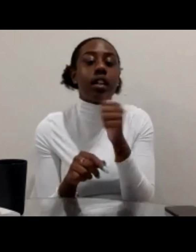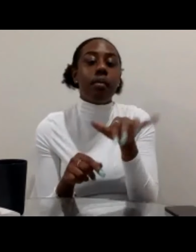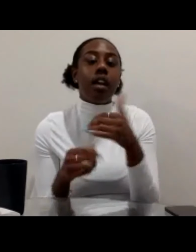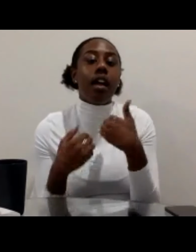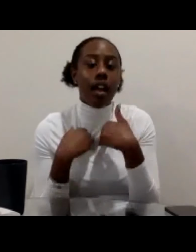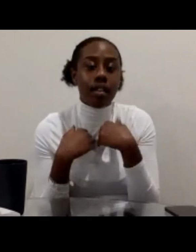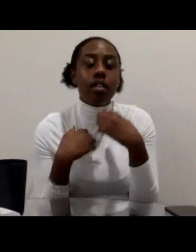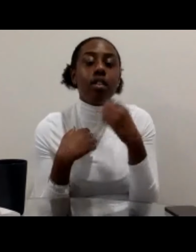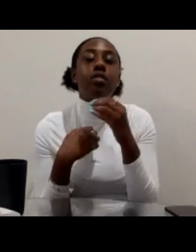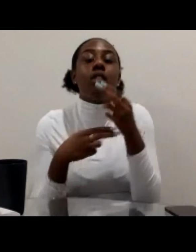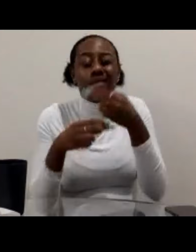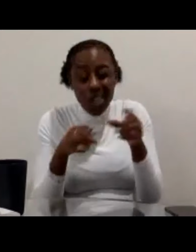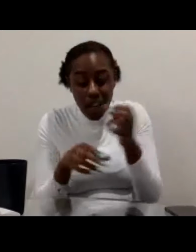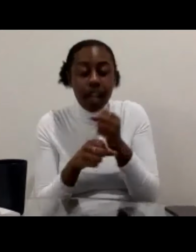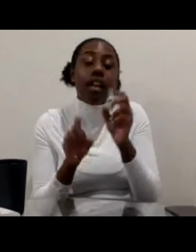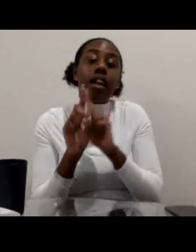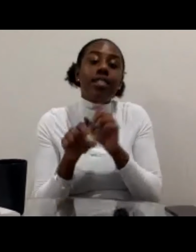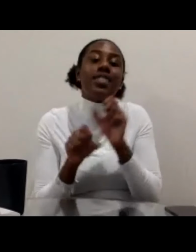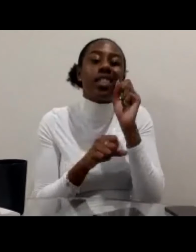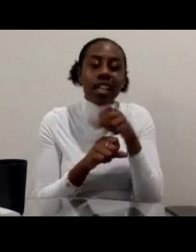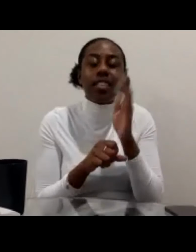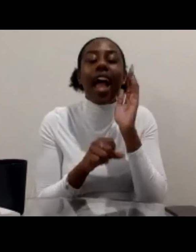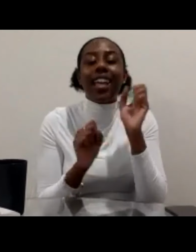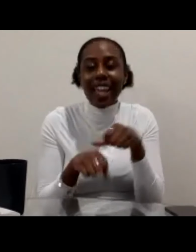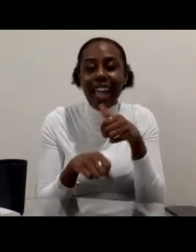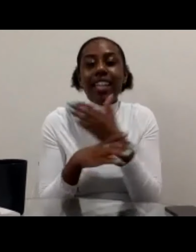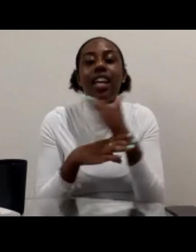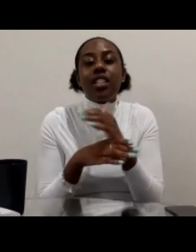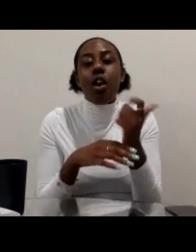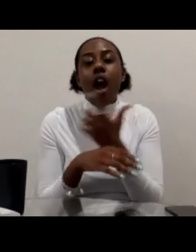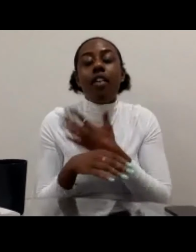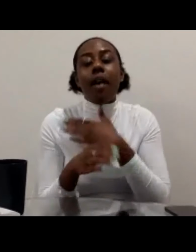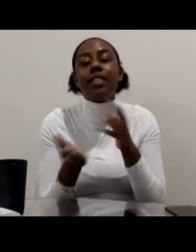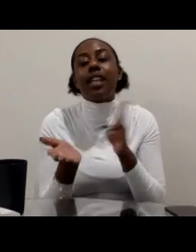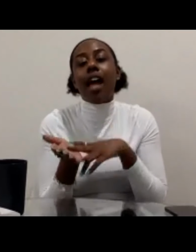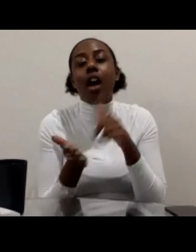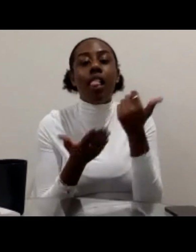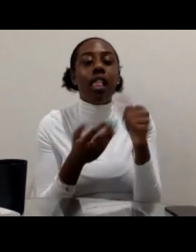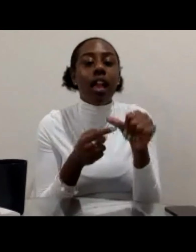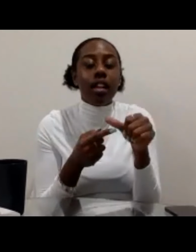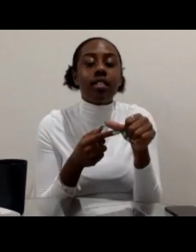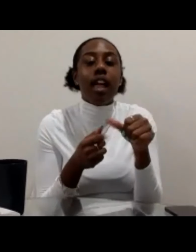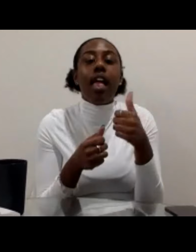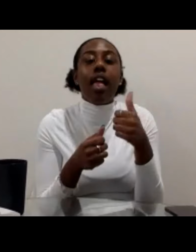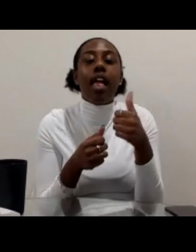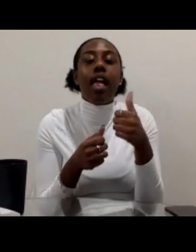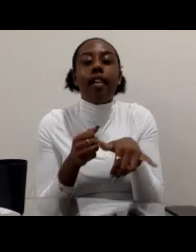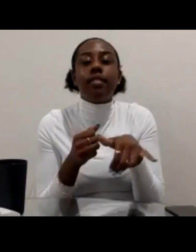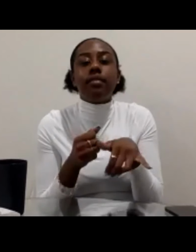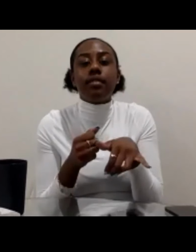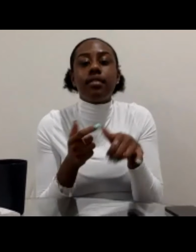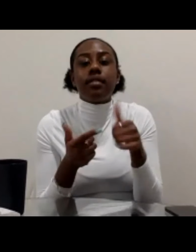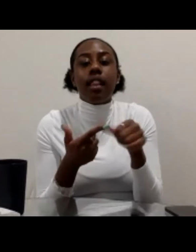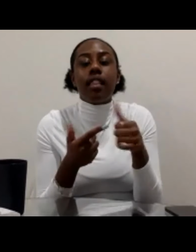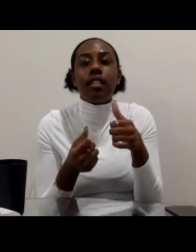will definitely share all of the sign-on letters that demonstrate the general demands that we've been